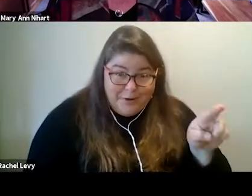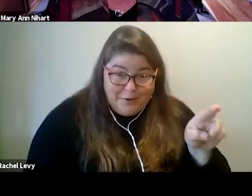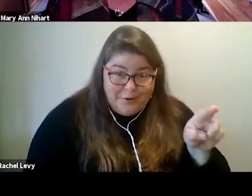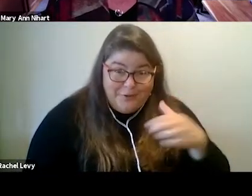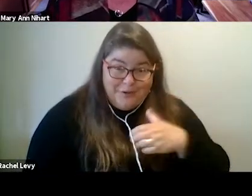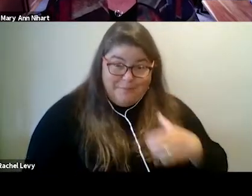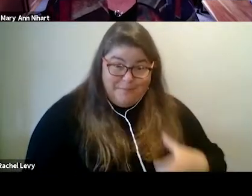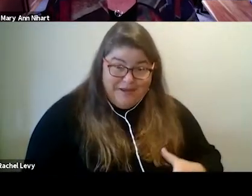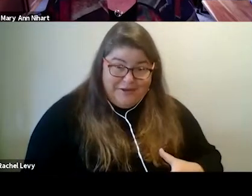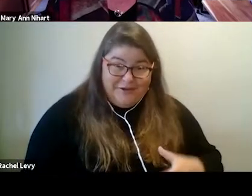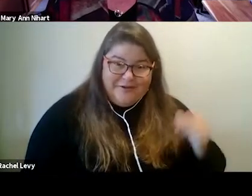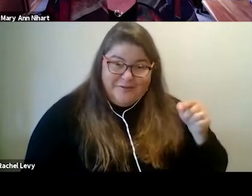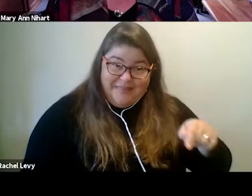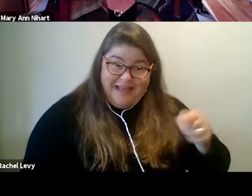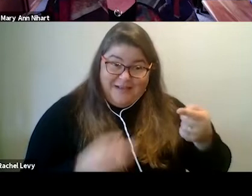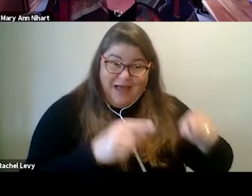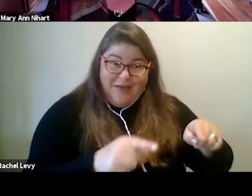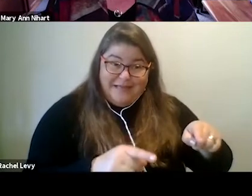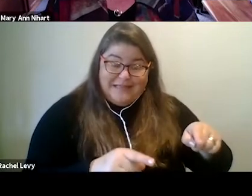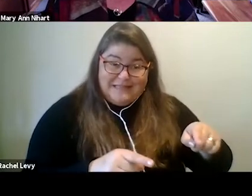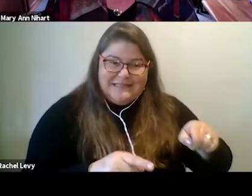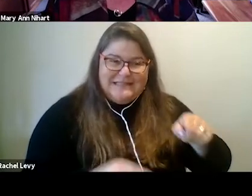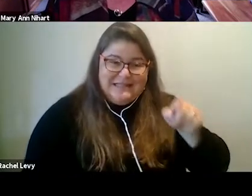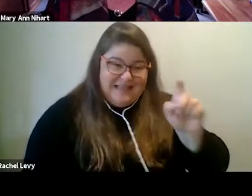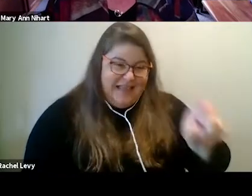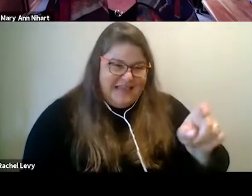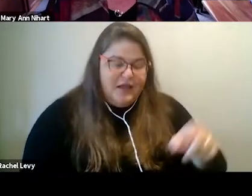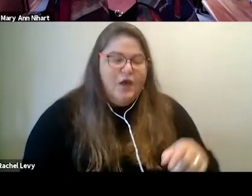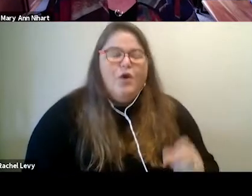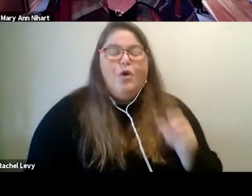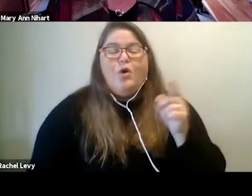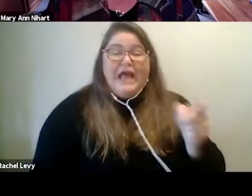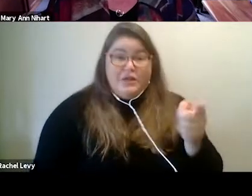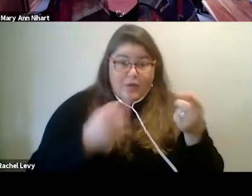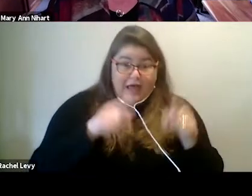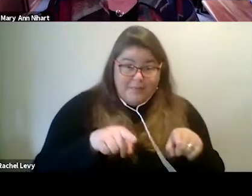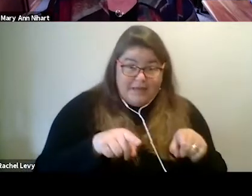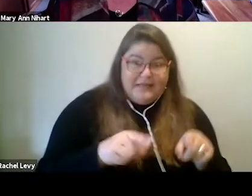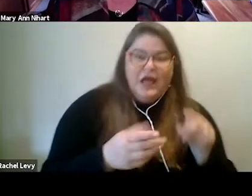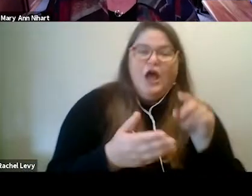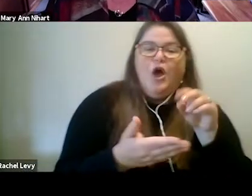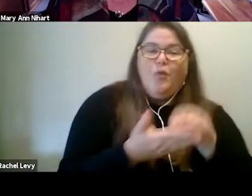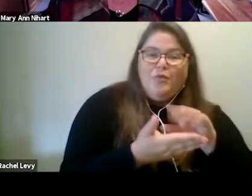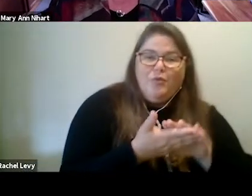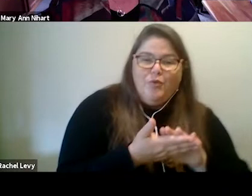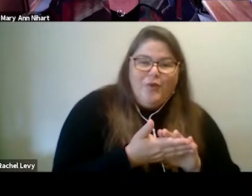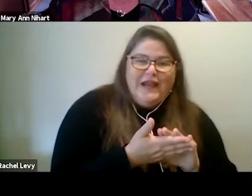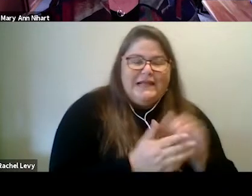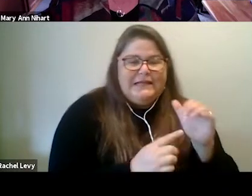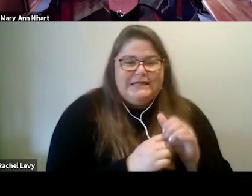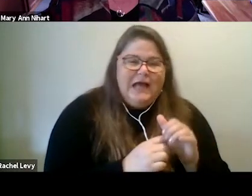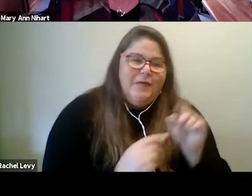occurrence. X, just hit the button, yeah. We were actually rated one of the 100 safest cities in